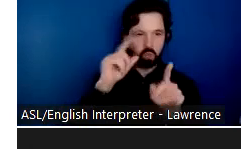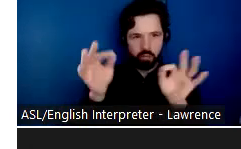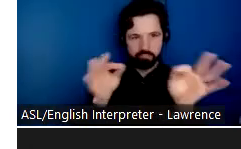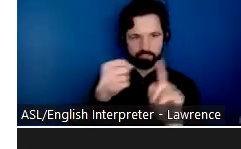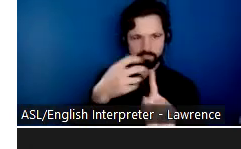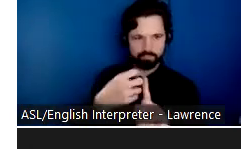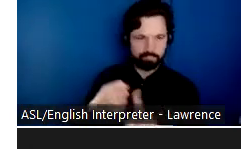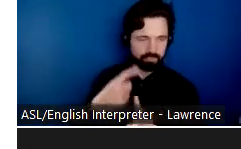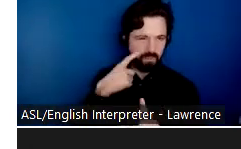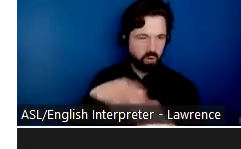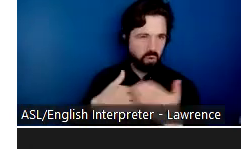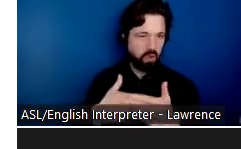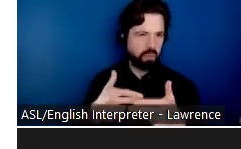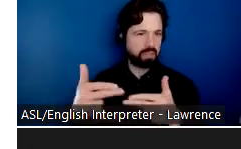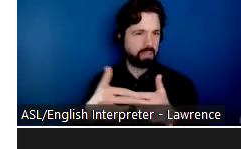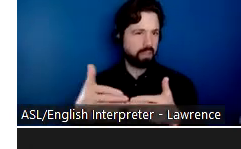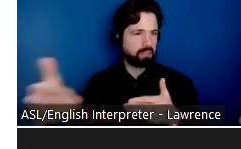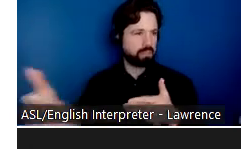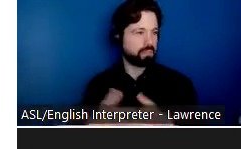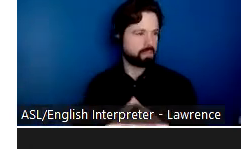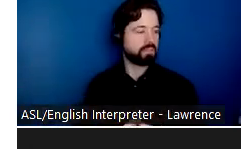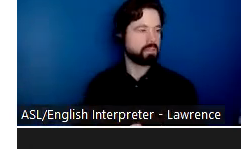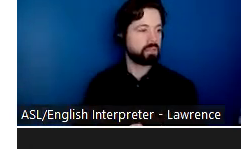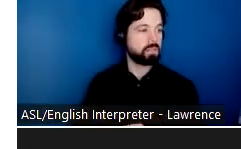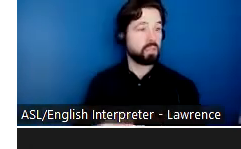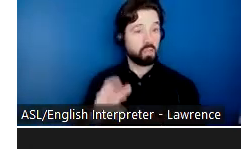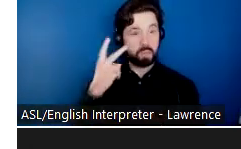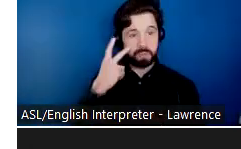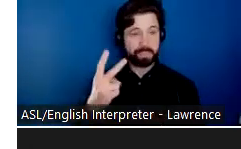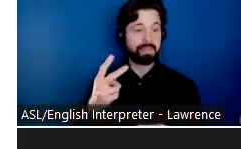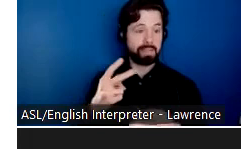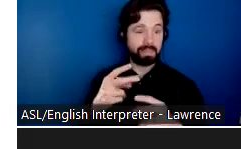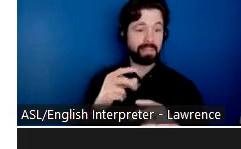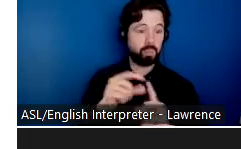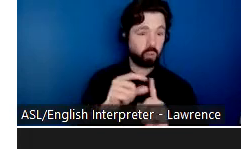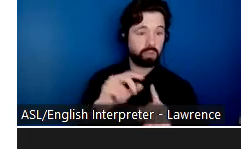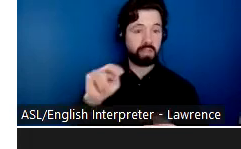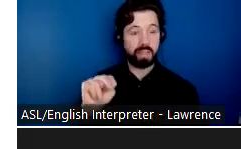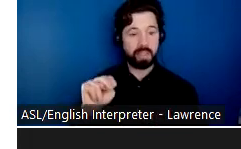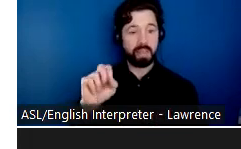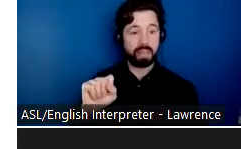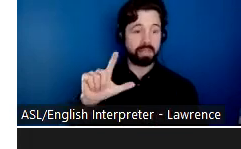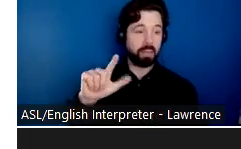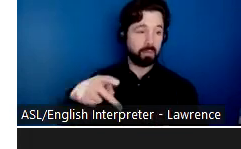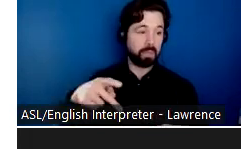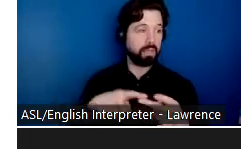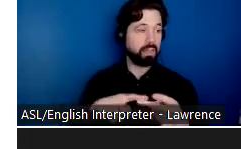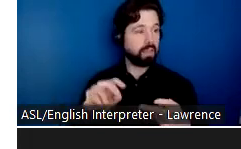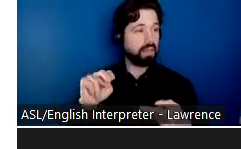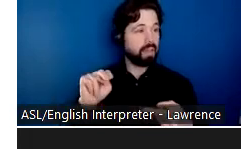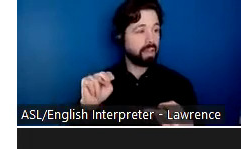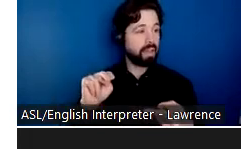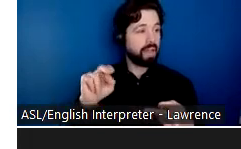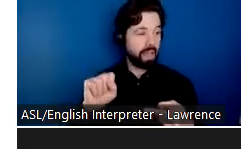upcoming slides. You will hear the terms NSLP and SBP when used when